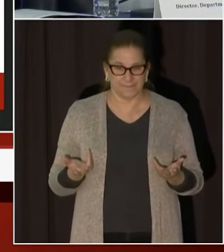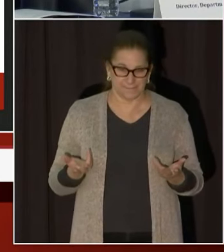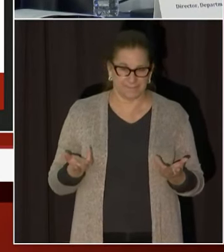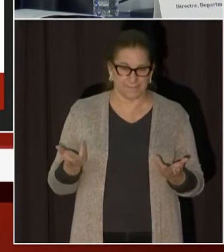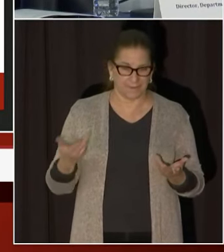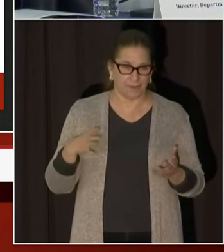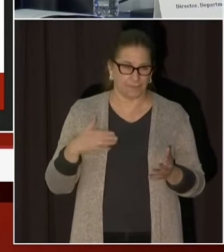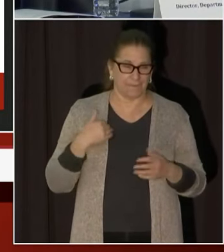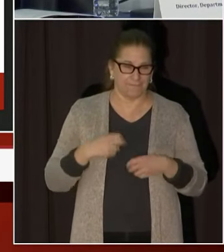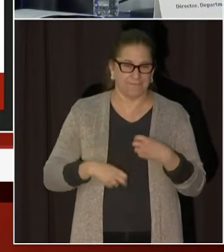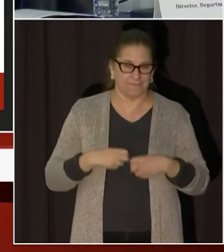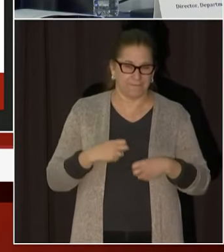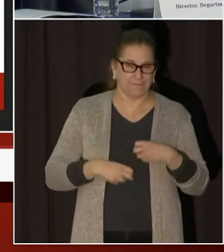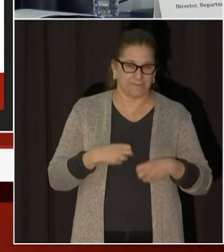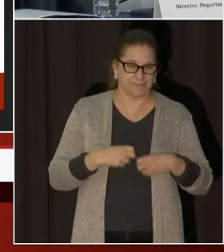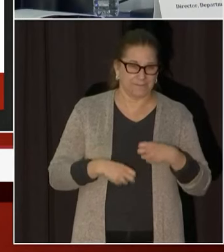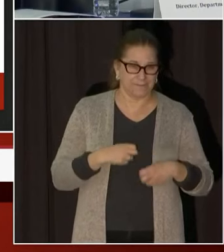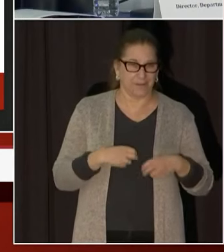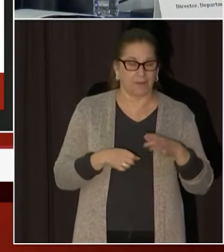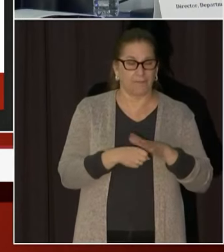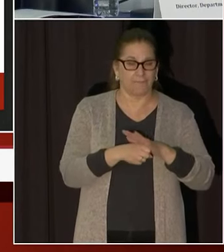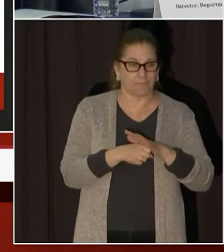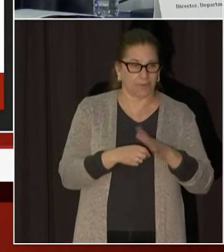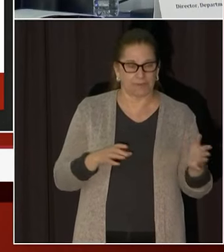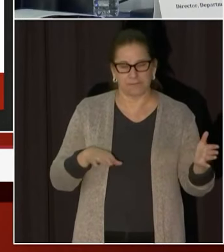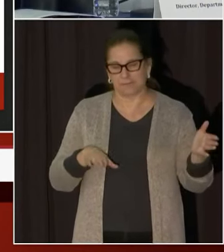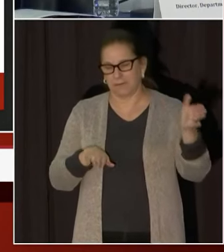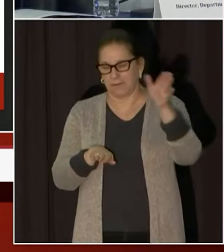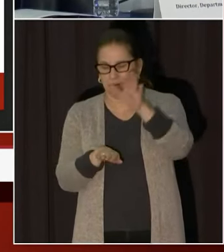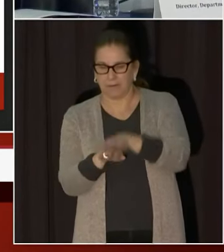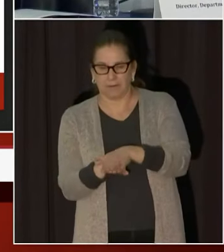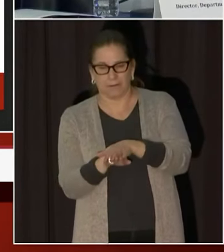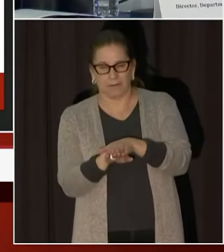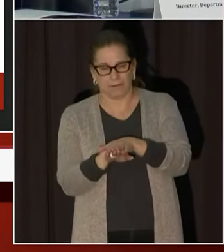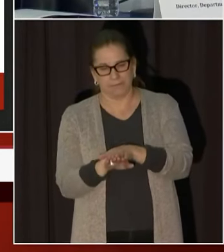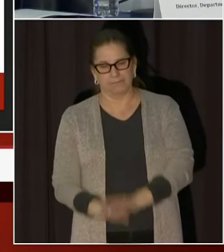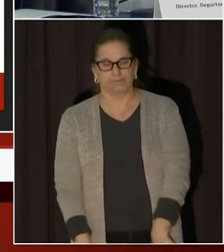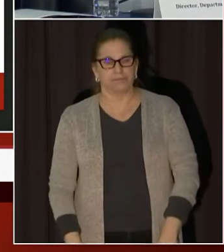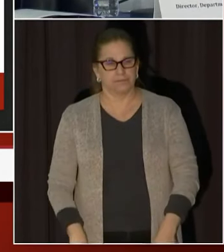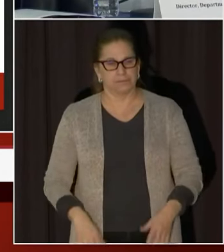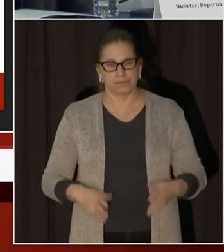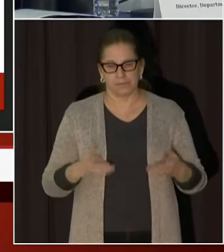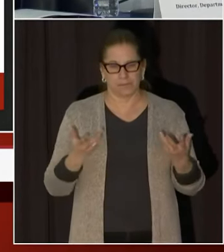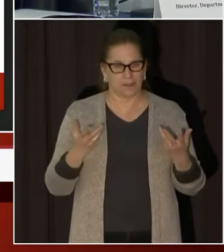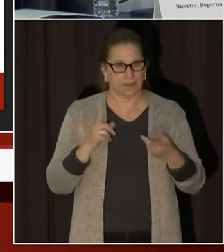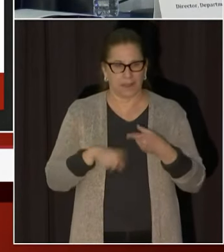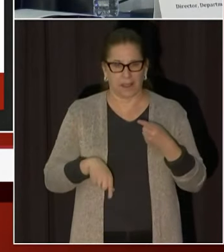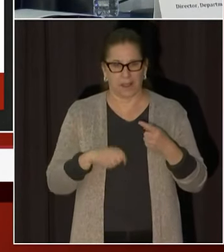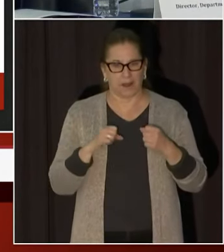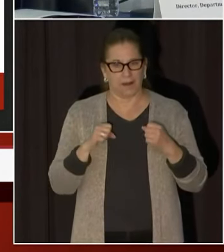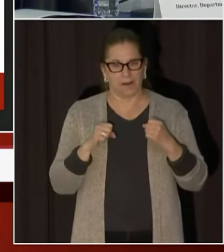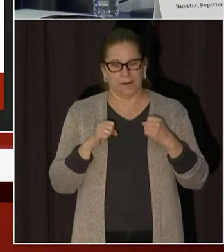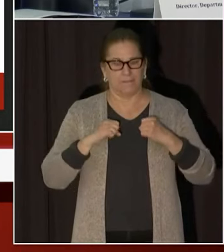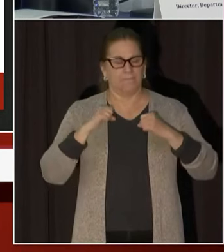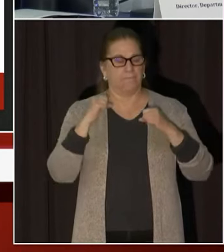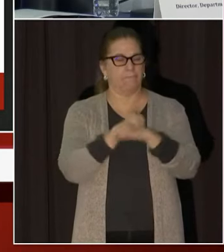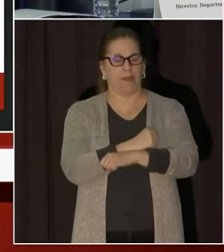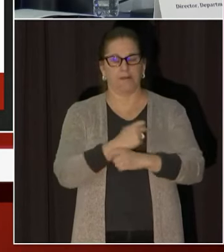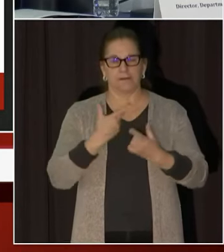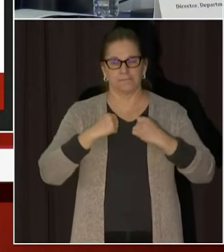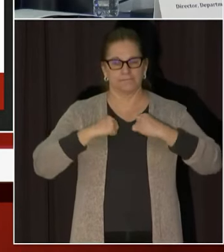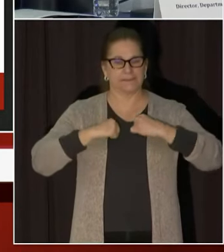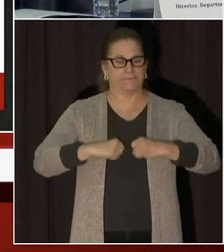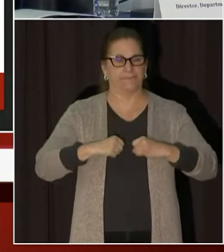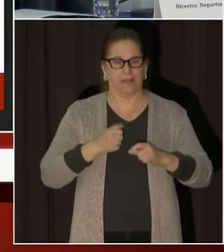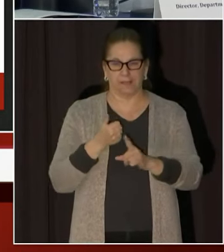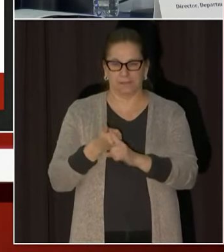this health condition alone can make your body less able to be able to withstand this virus if it impacts